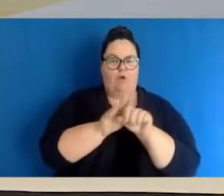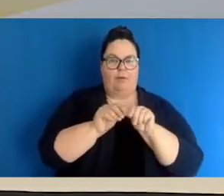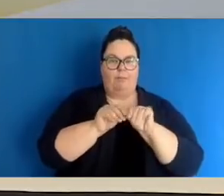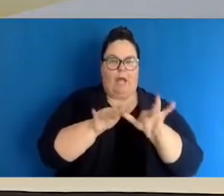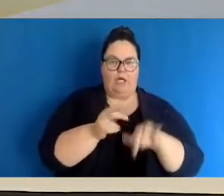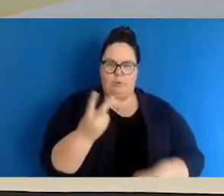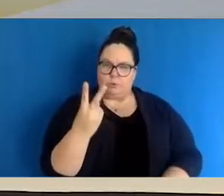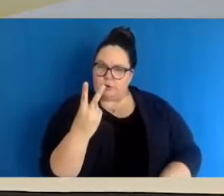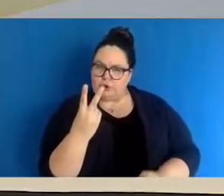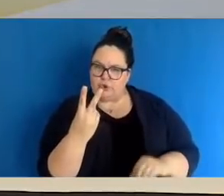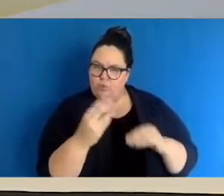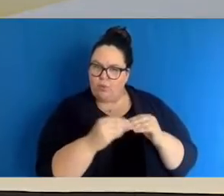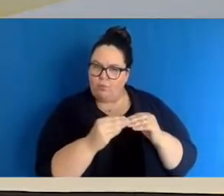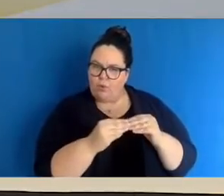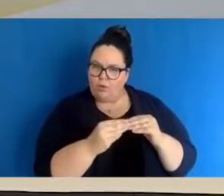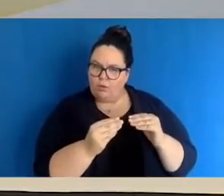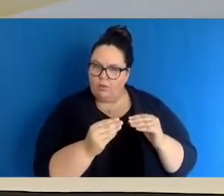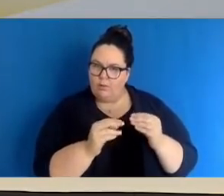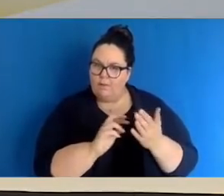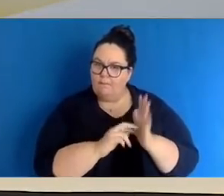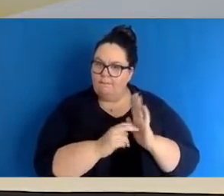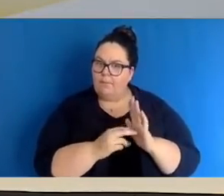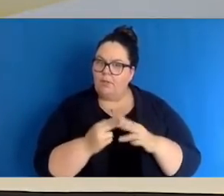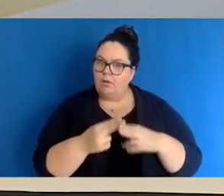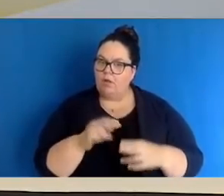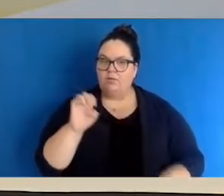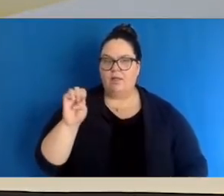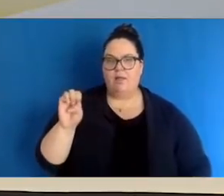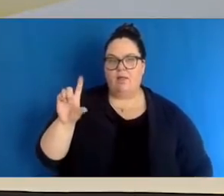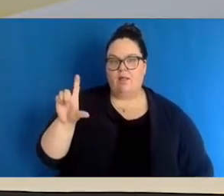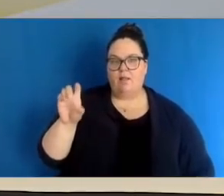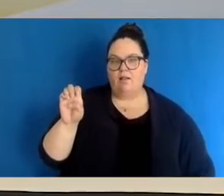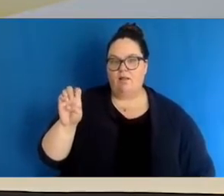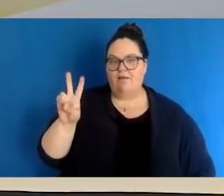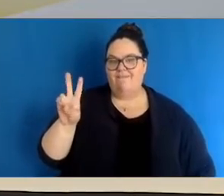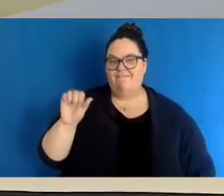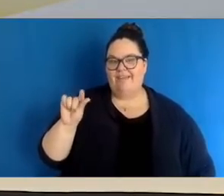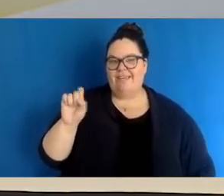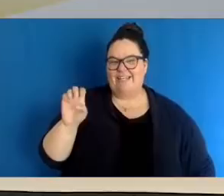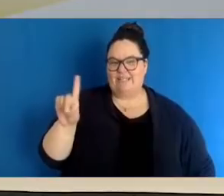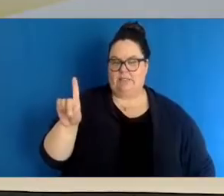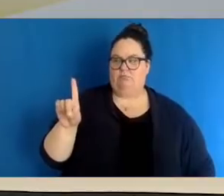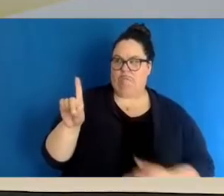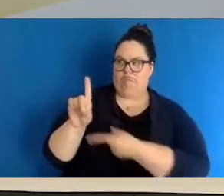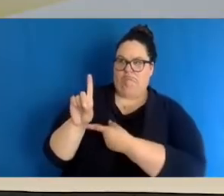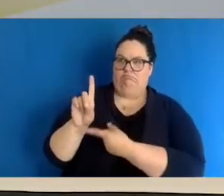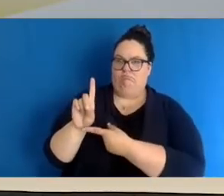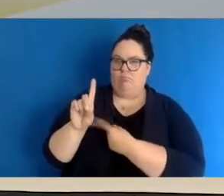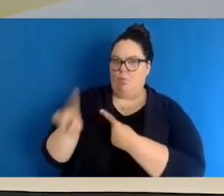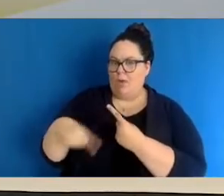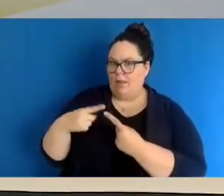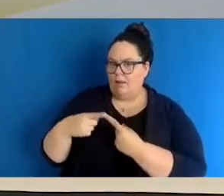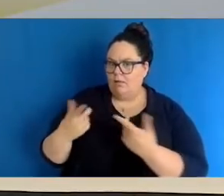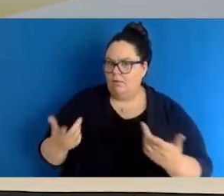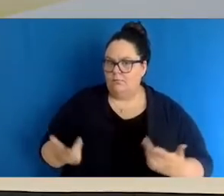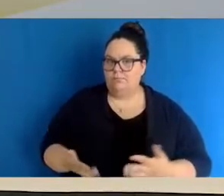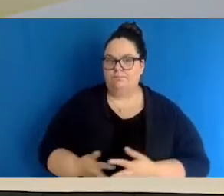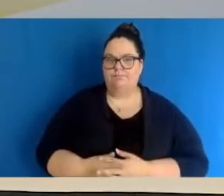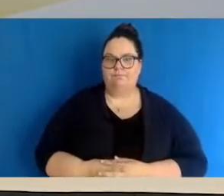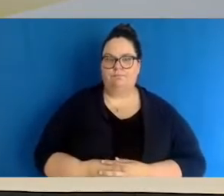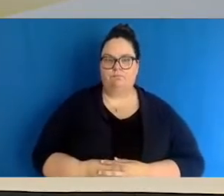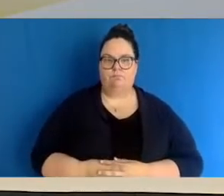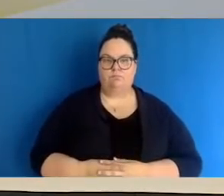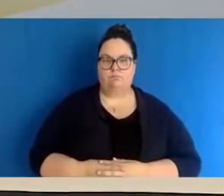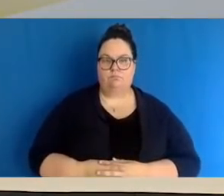that the trigger for an elevated risk? You know, what point do we reach elevated risk? No,